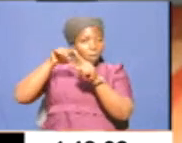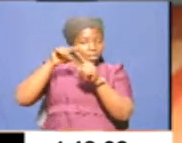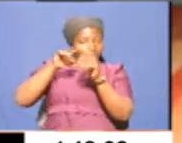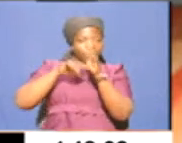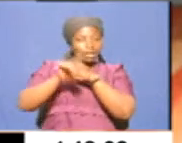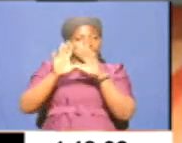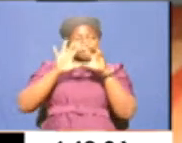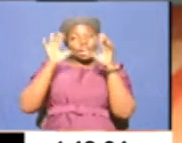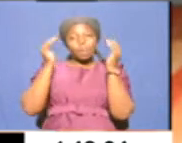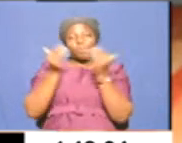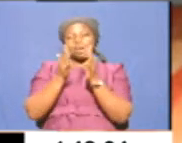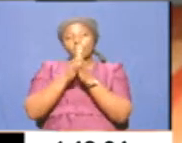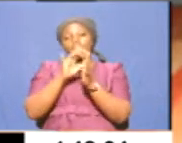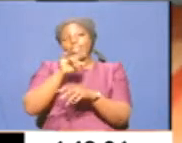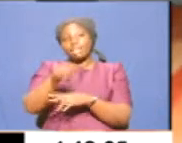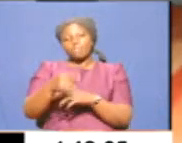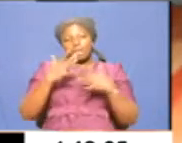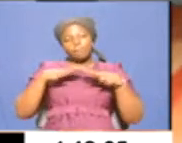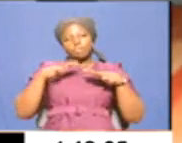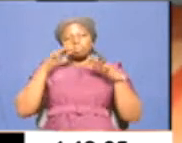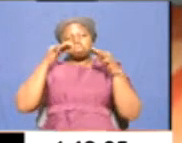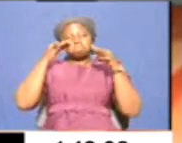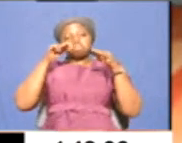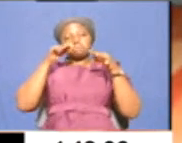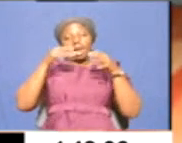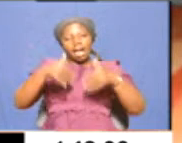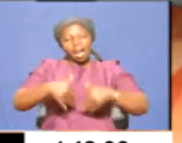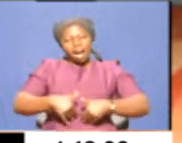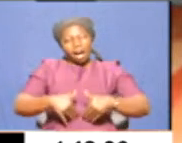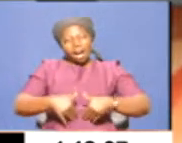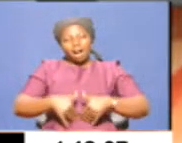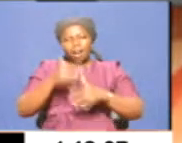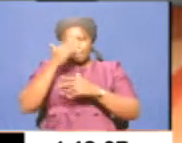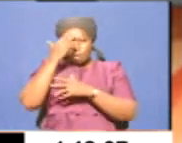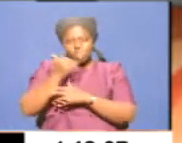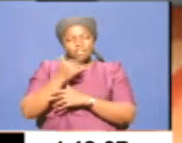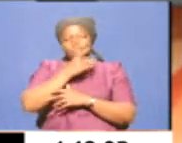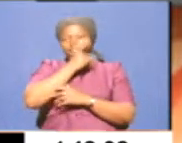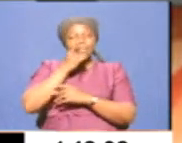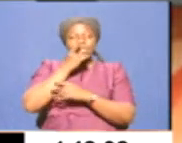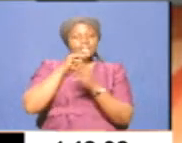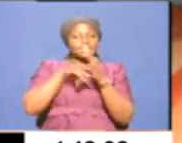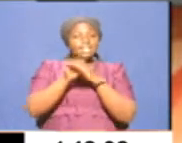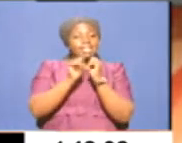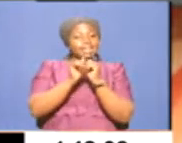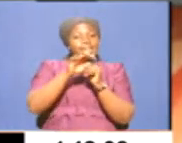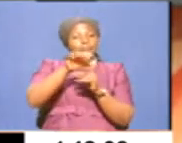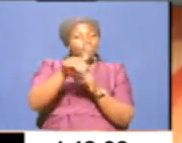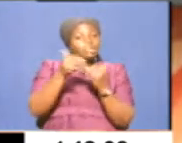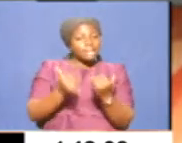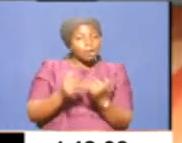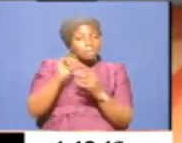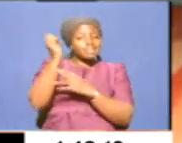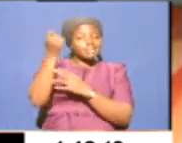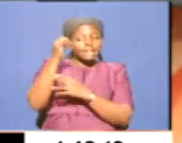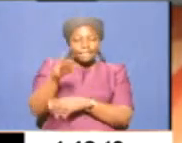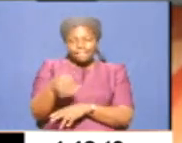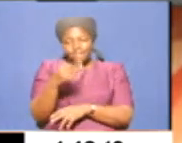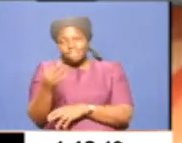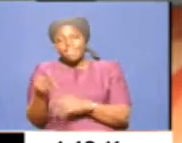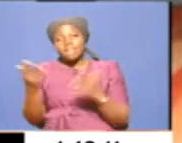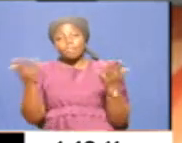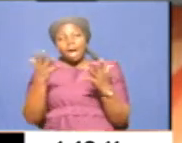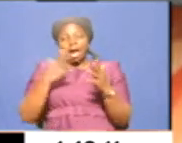with thousands currently staring at starvation owing to drought in 10 counties. Where is Kenya failing? Our reporter Regina